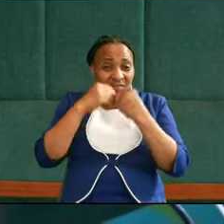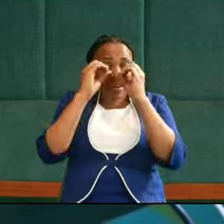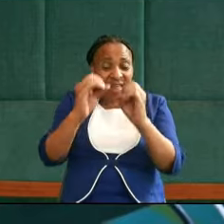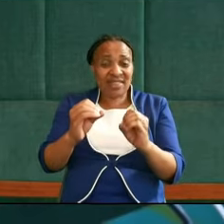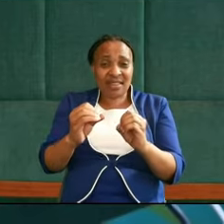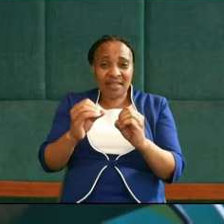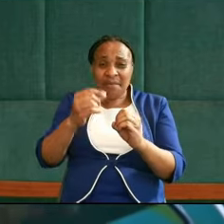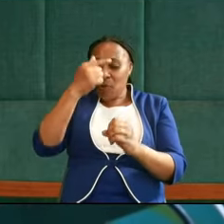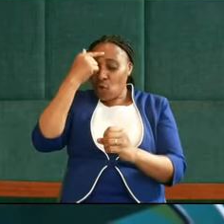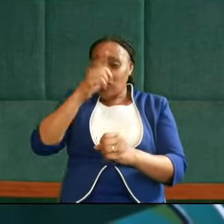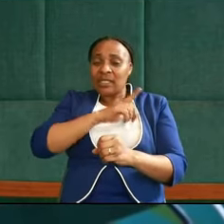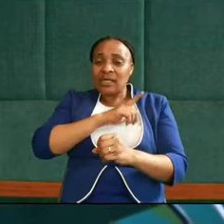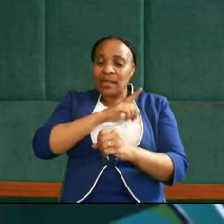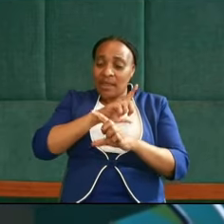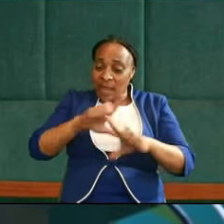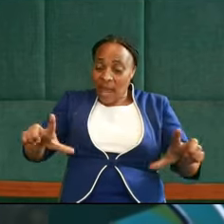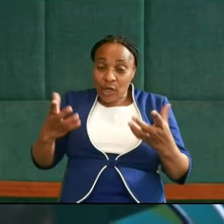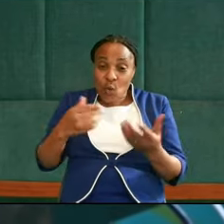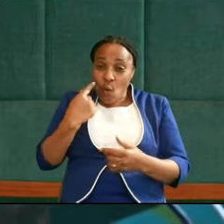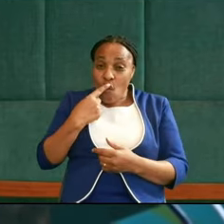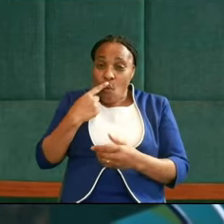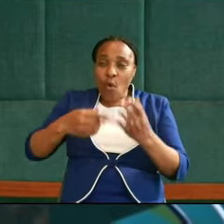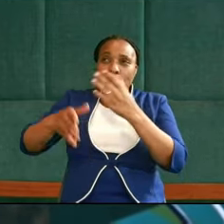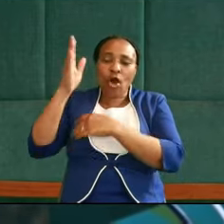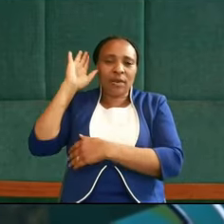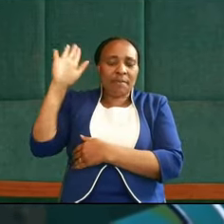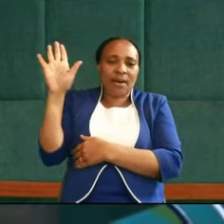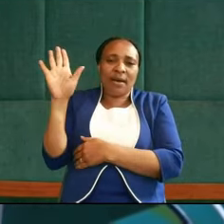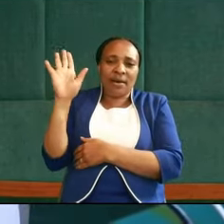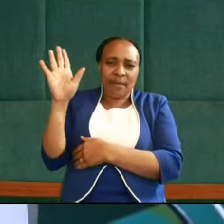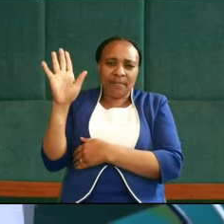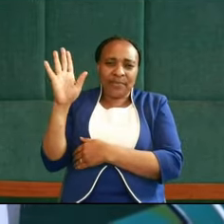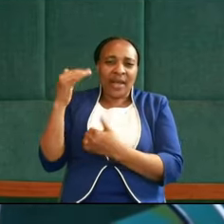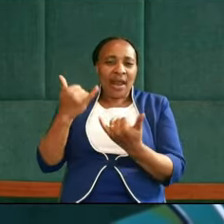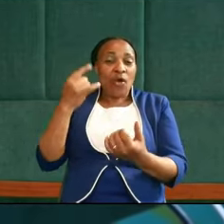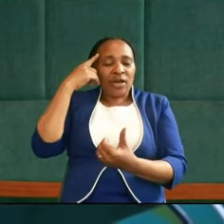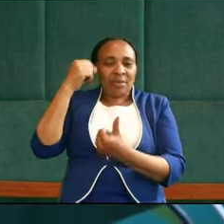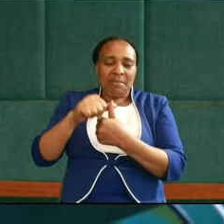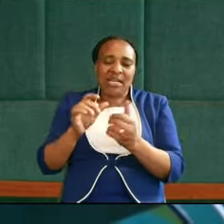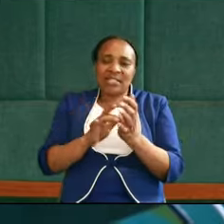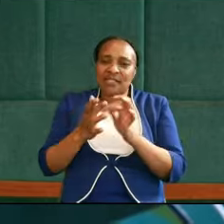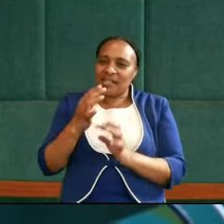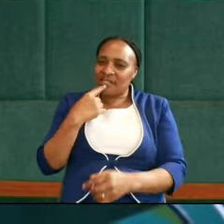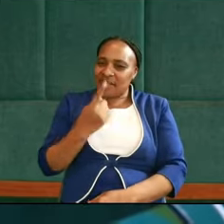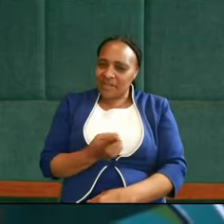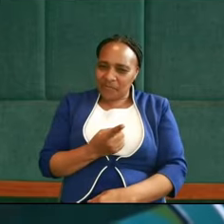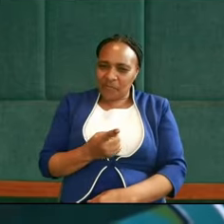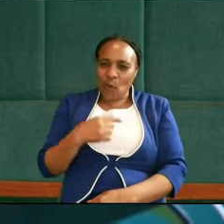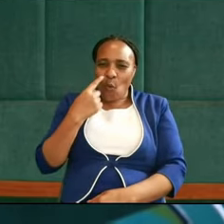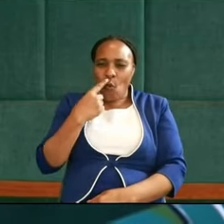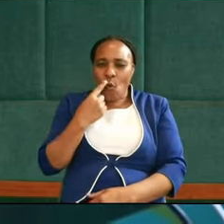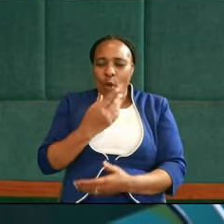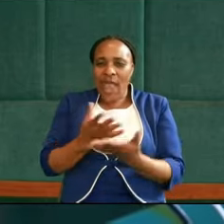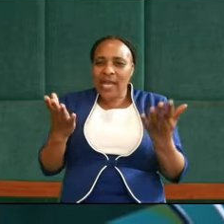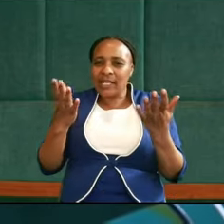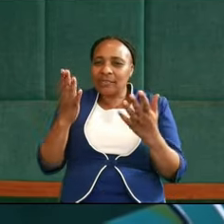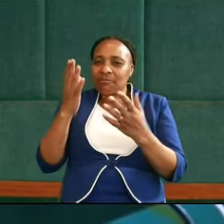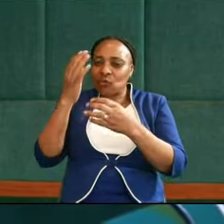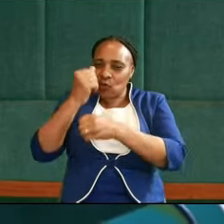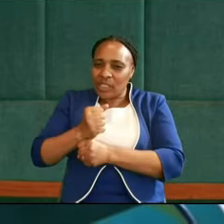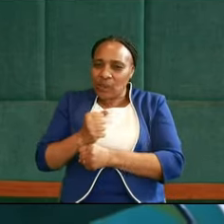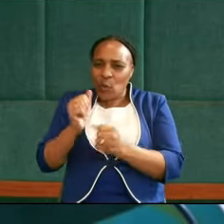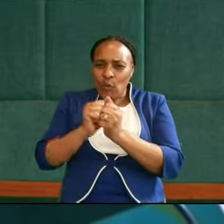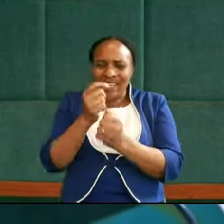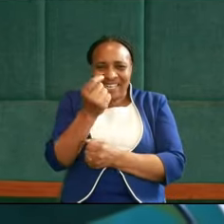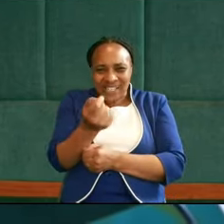is mine. Why did he refuse to sell? Remember, Jesus says, whoever can be trusted with